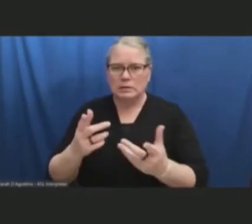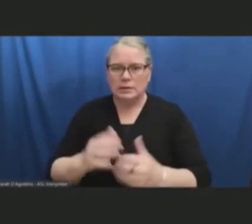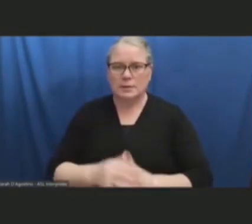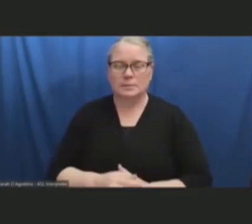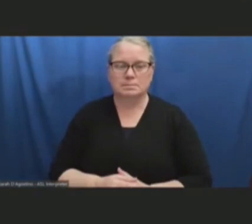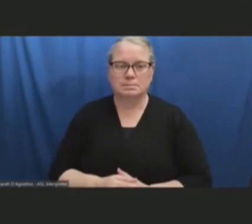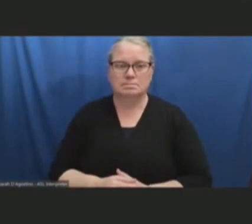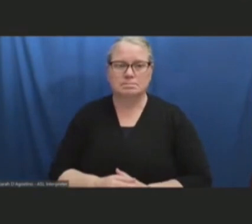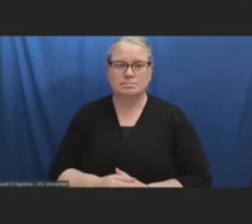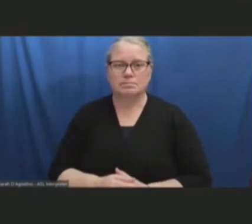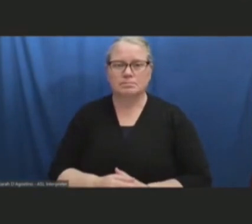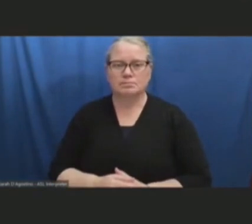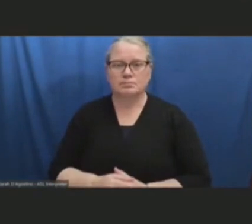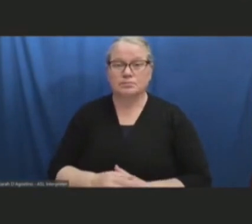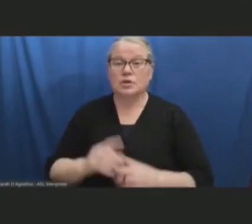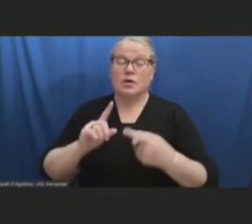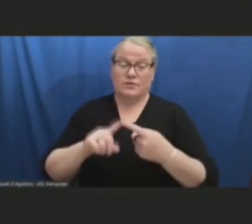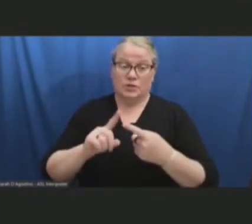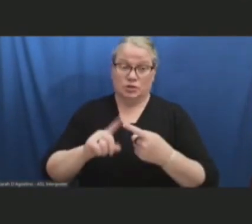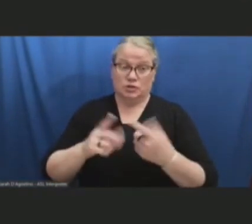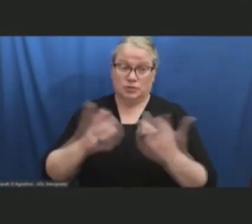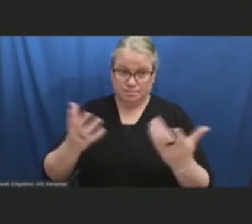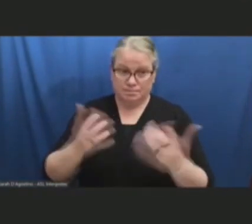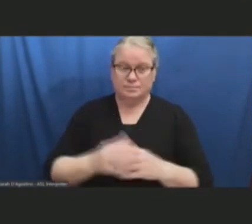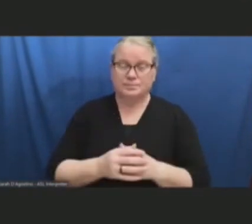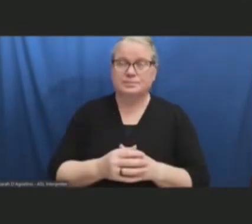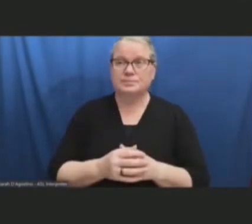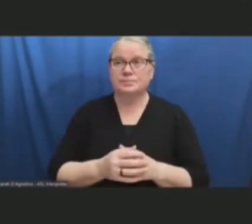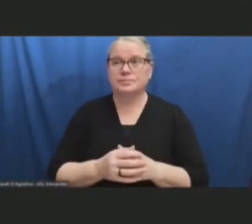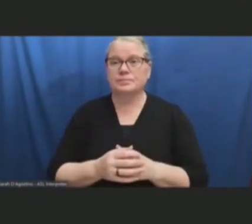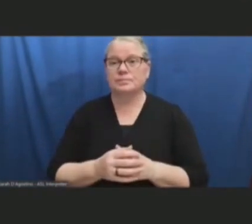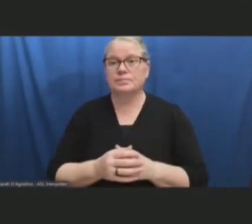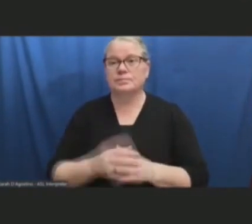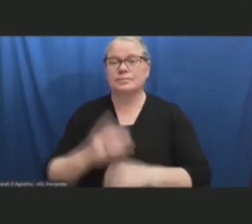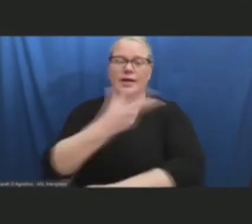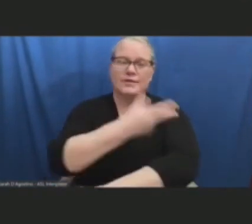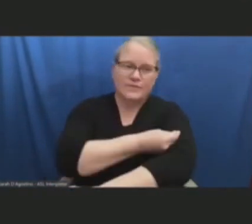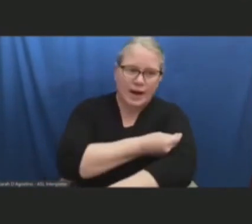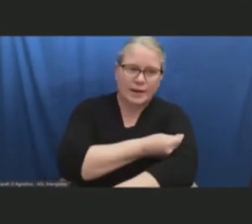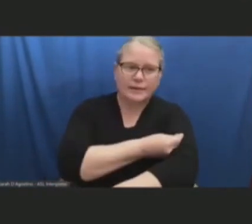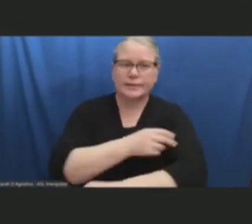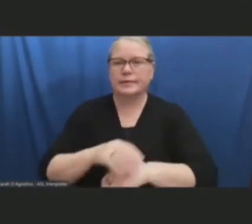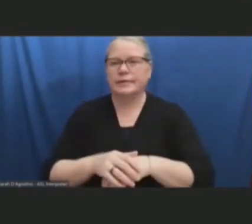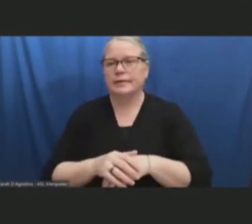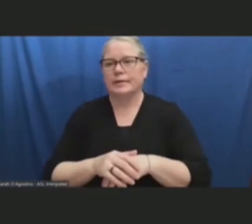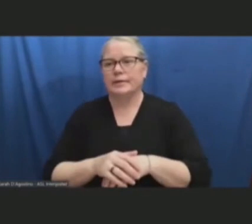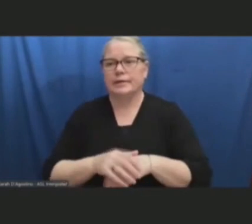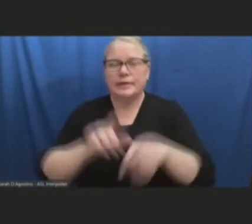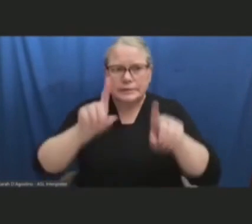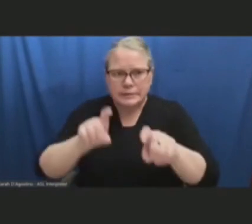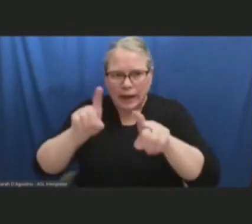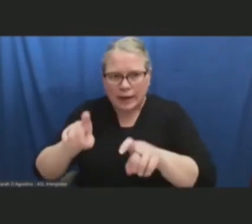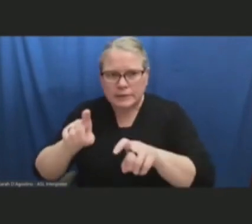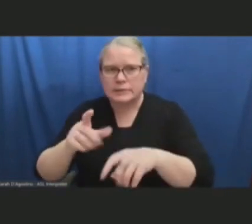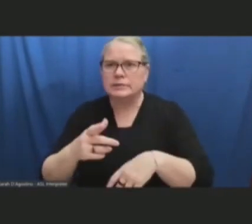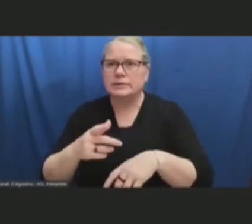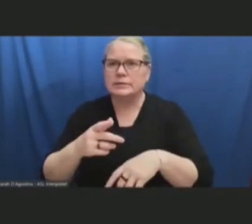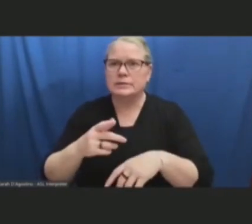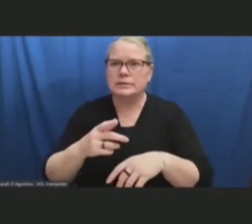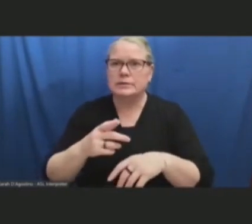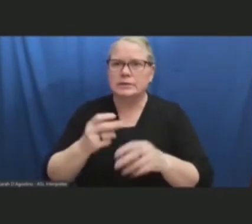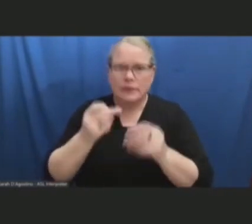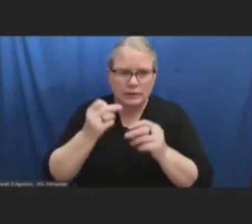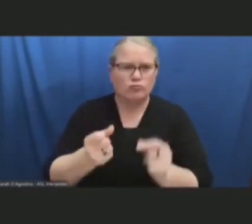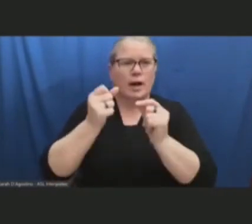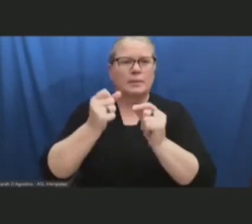First of all, we learned from vaccinations and rapid tests and PCR tests how important